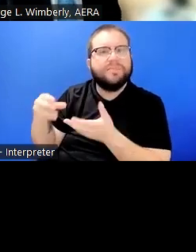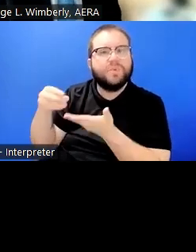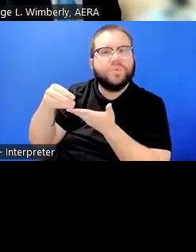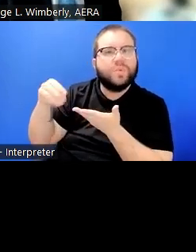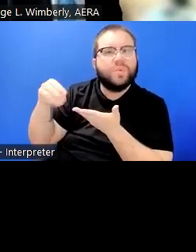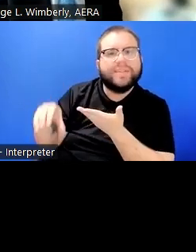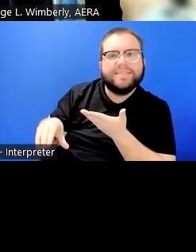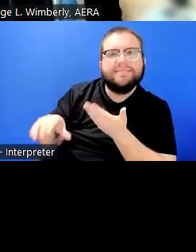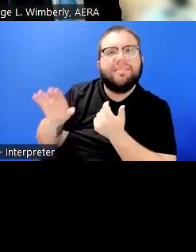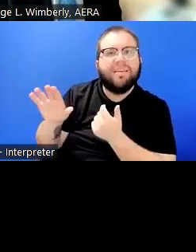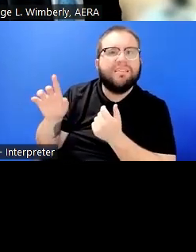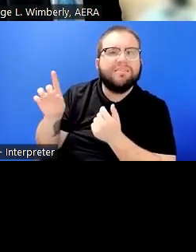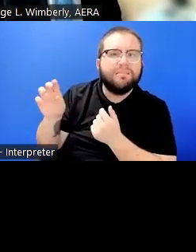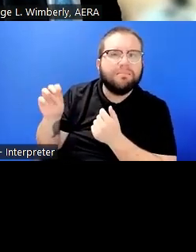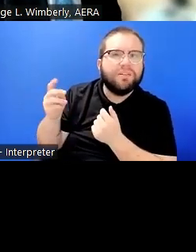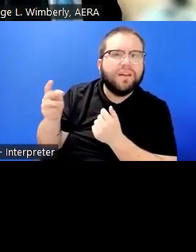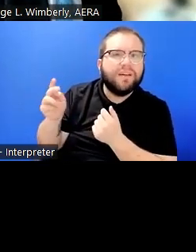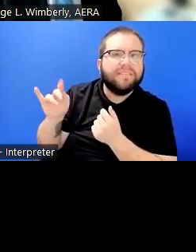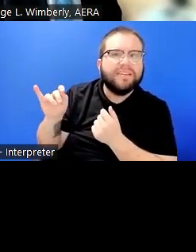them, so that we're very clear.